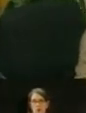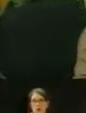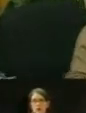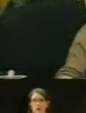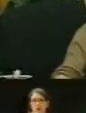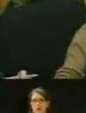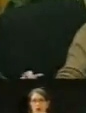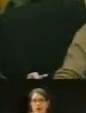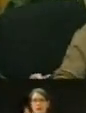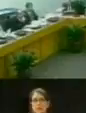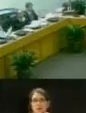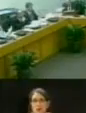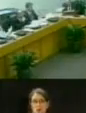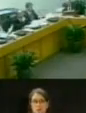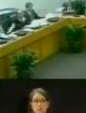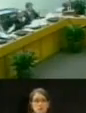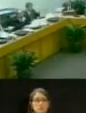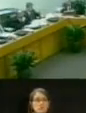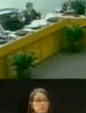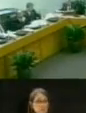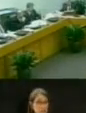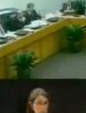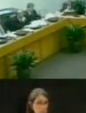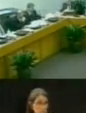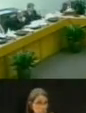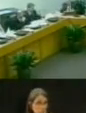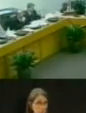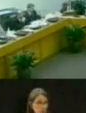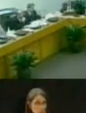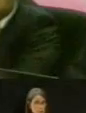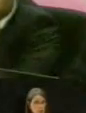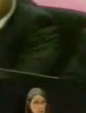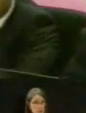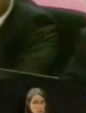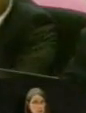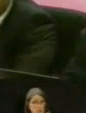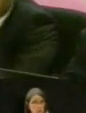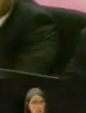attorneys. Okay, Commissioner Harmon, you want to explain? Yes, I do.